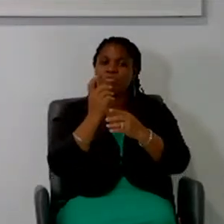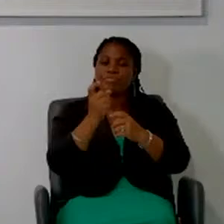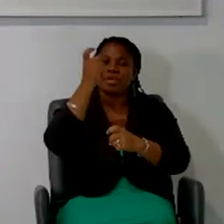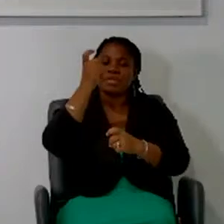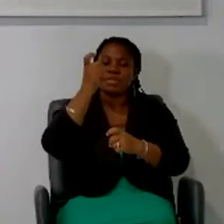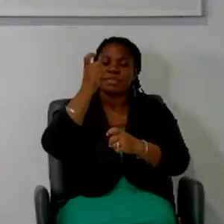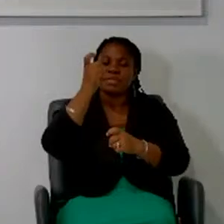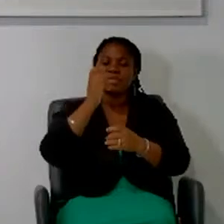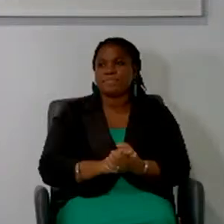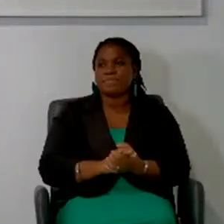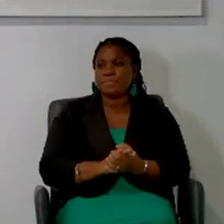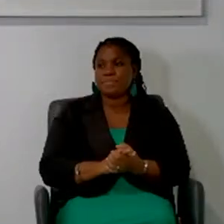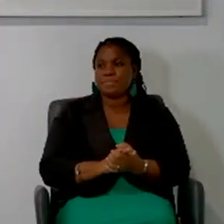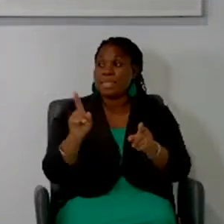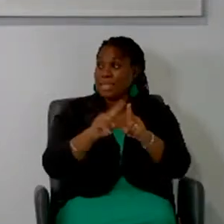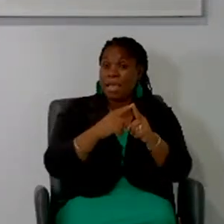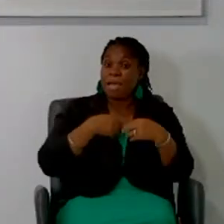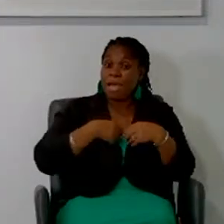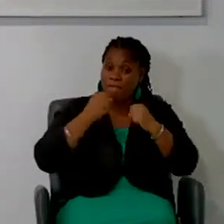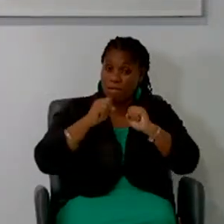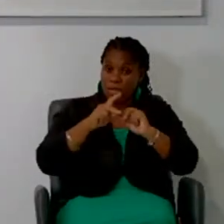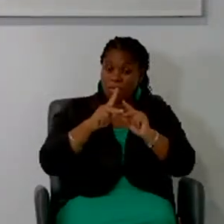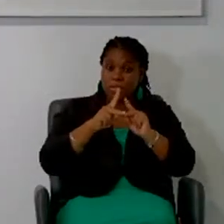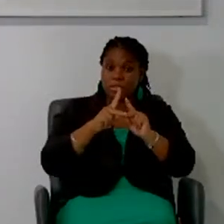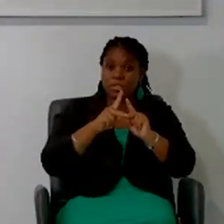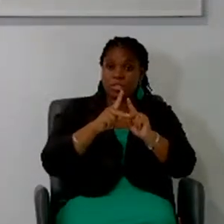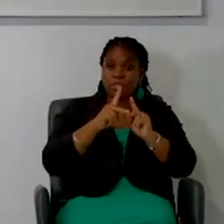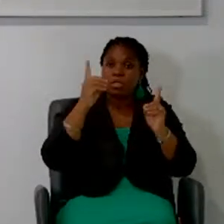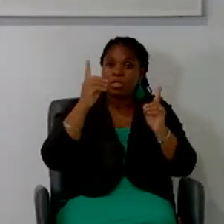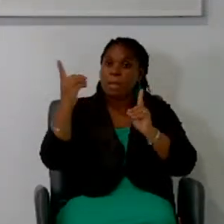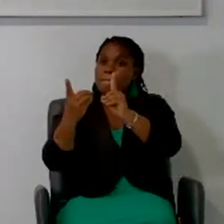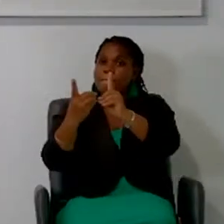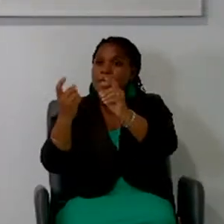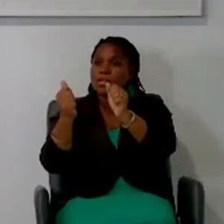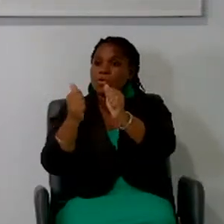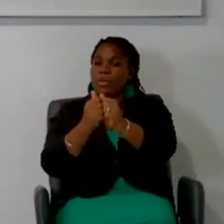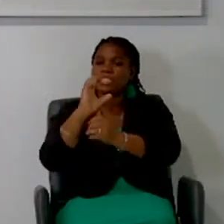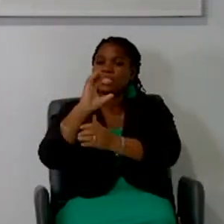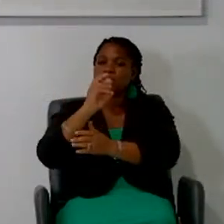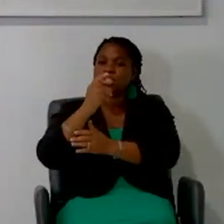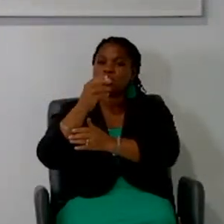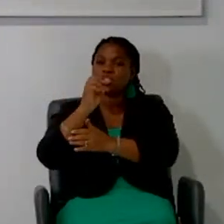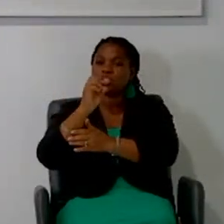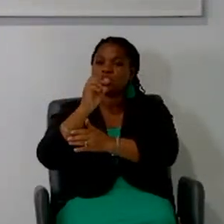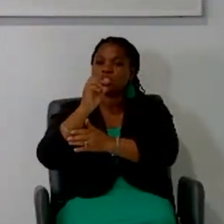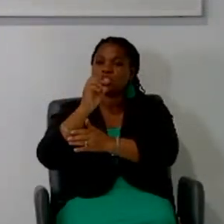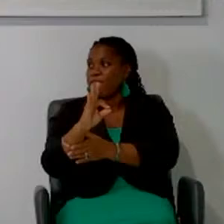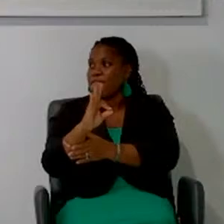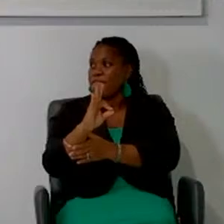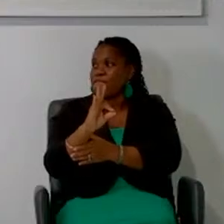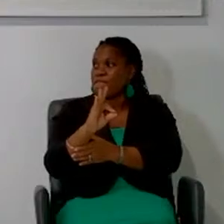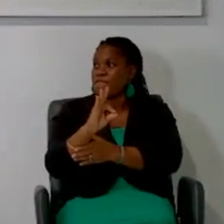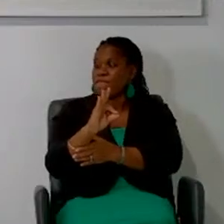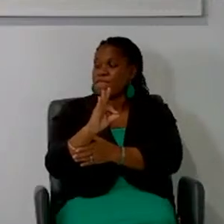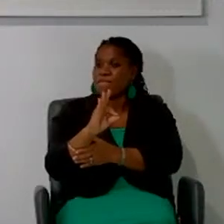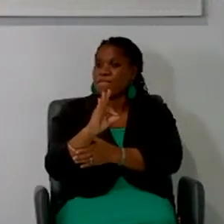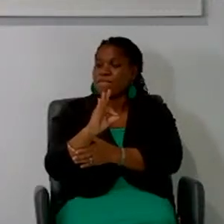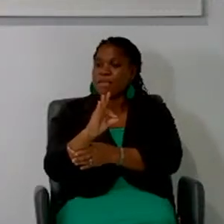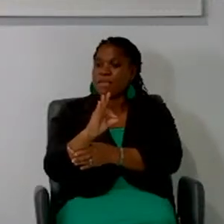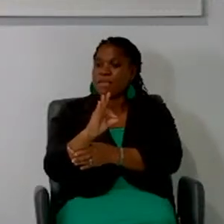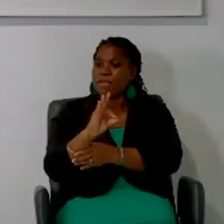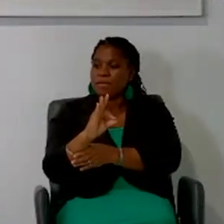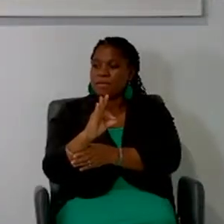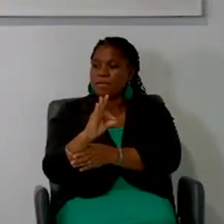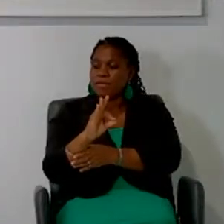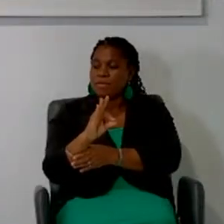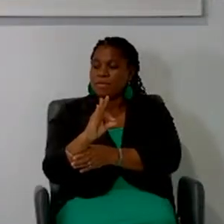people. I also had an opportunity to meet with Chef Andres, Jose Andres. You all know Chef Jose Andres. I was invited by the